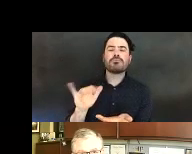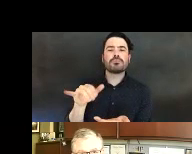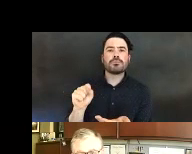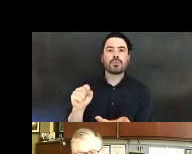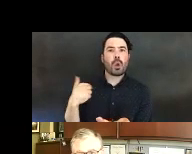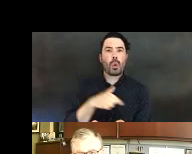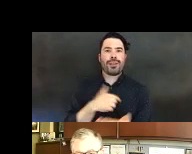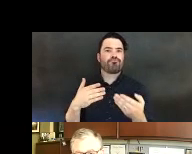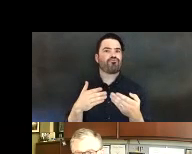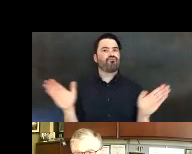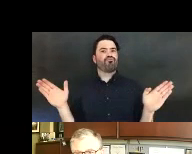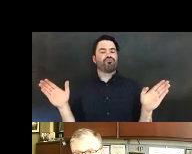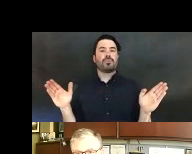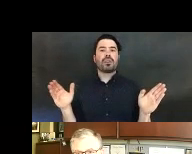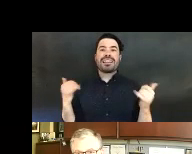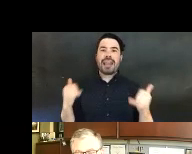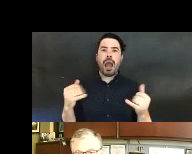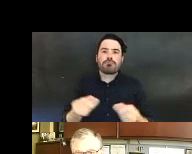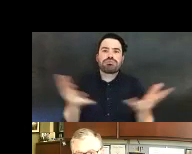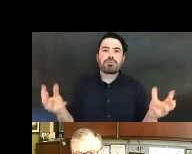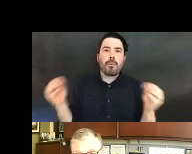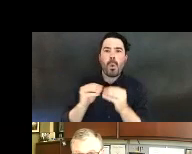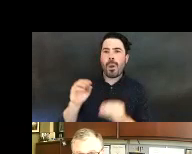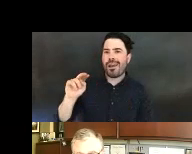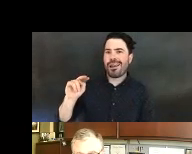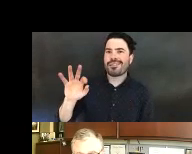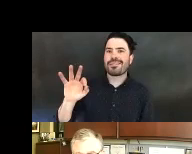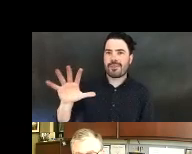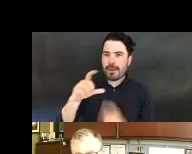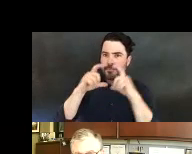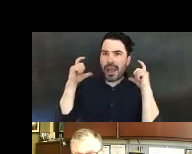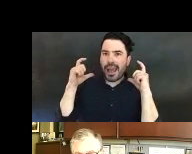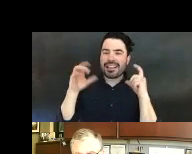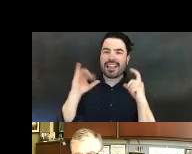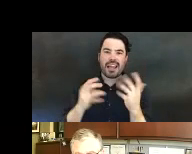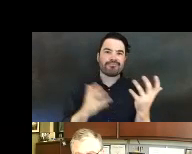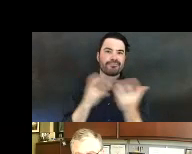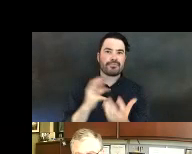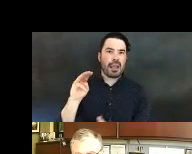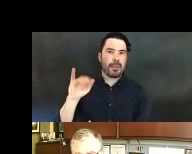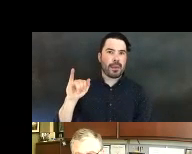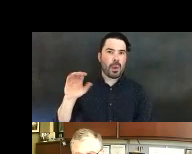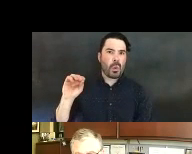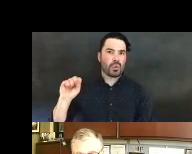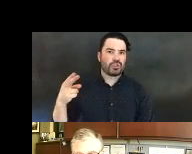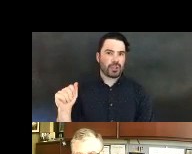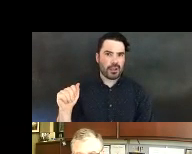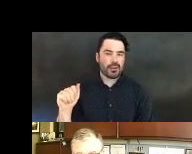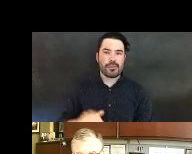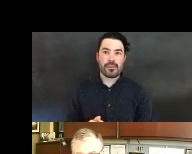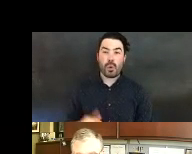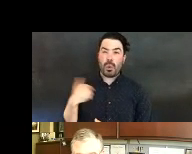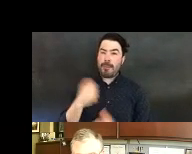MIOSHA, the use of N95 masks, and we spoke about that here. There's a number of elements that play into our management of the supply